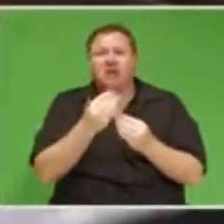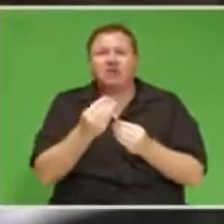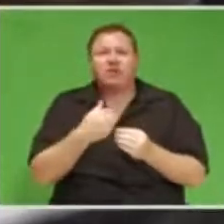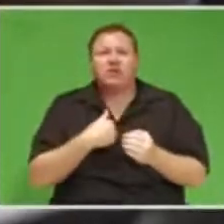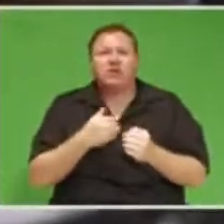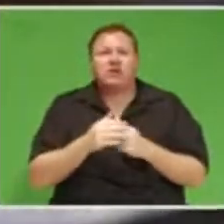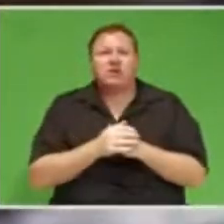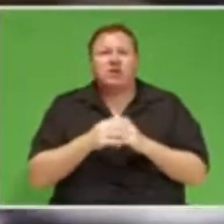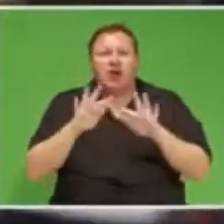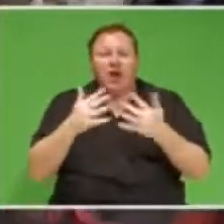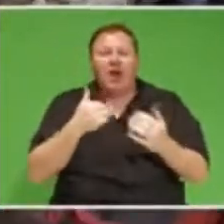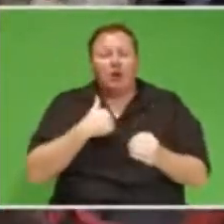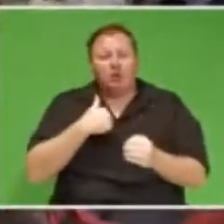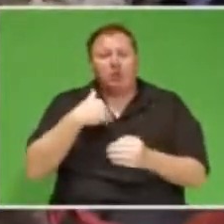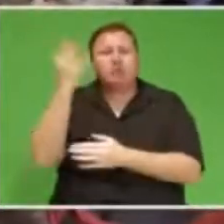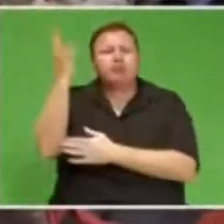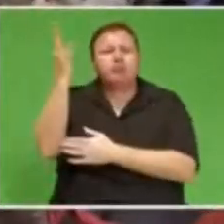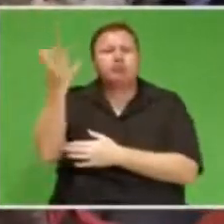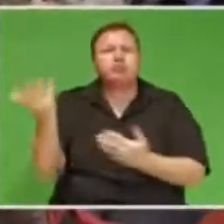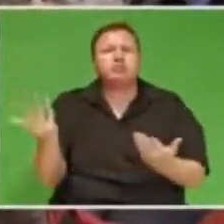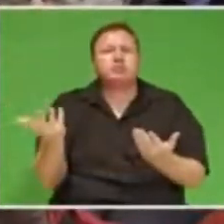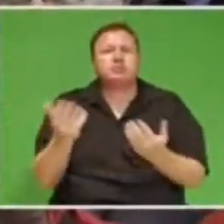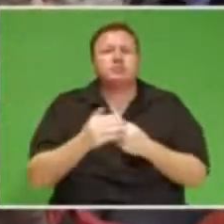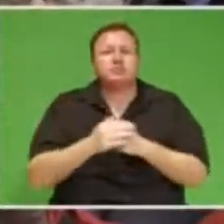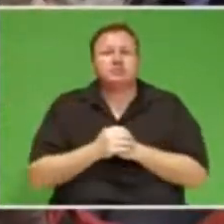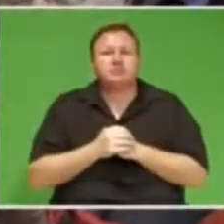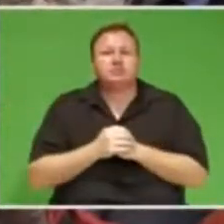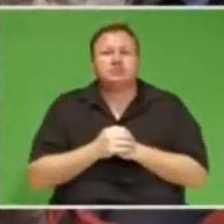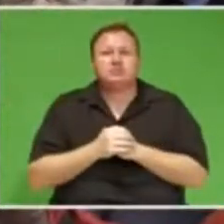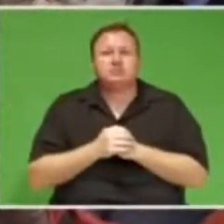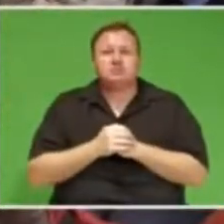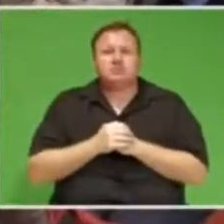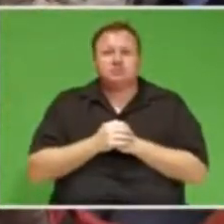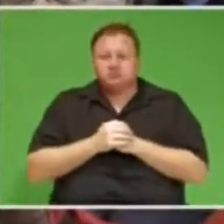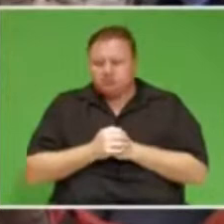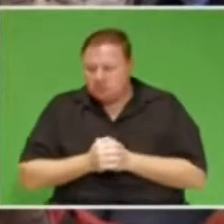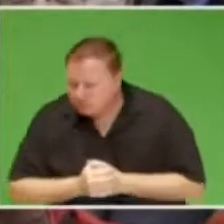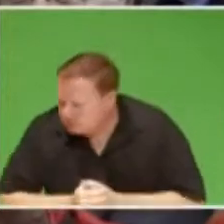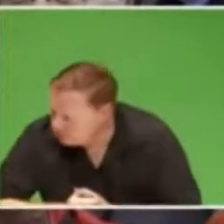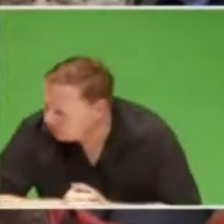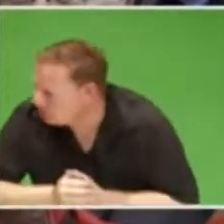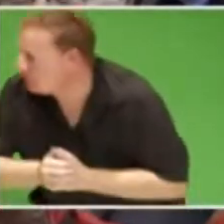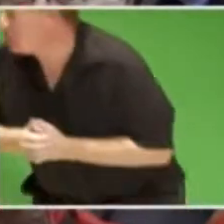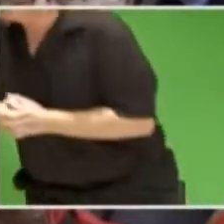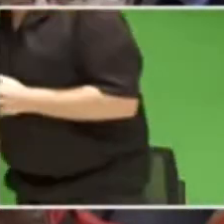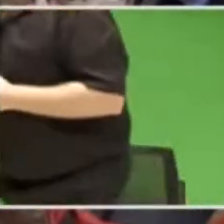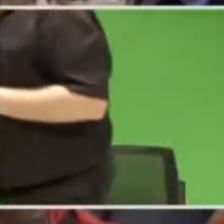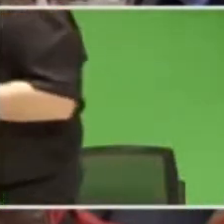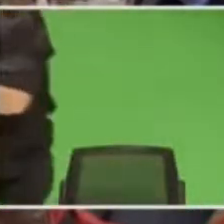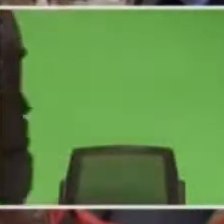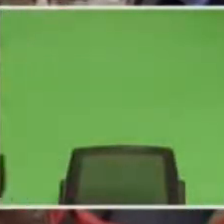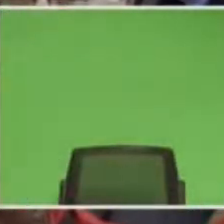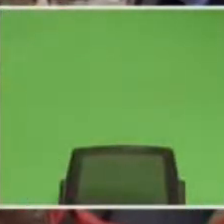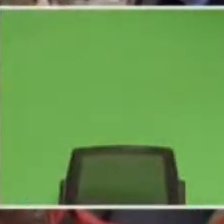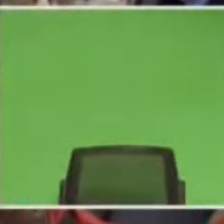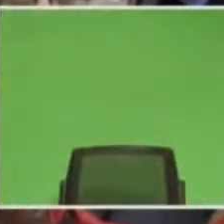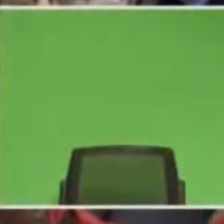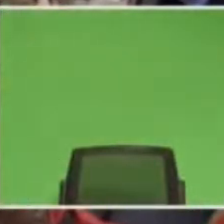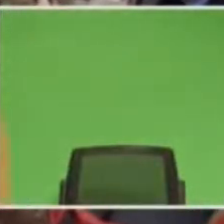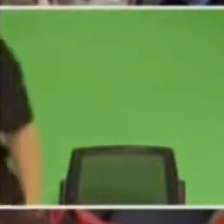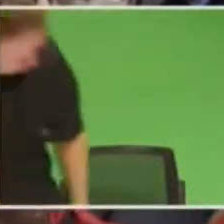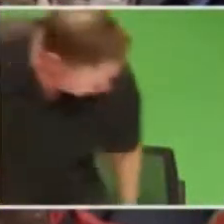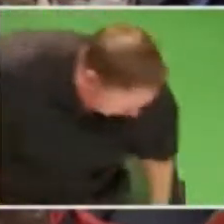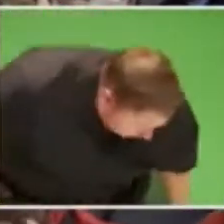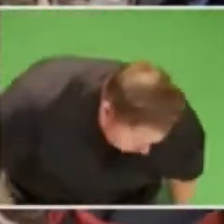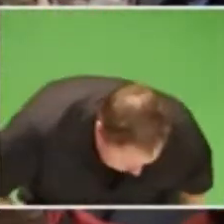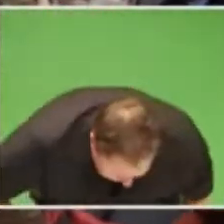allows me to address you. Honorable Member, the issue you are raising has nothing to do with what we